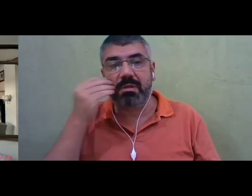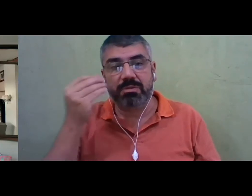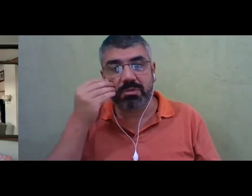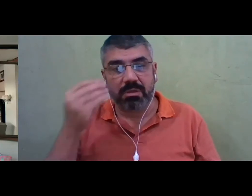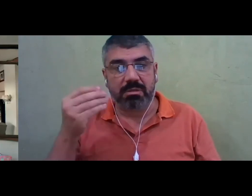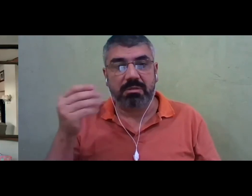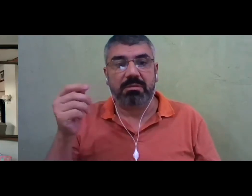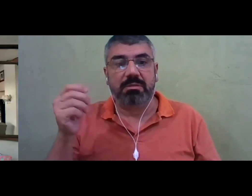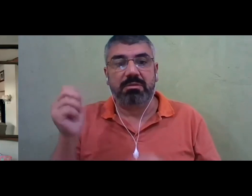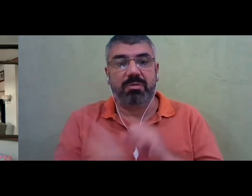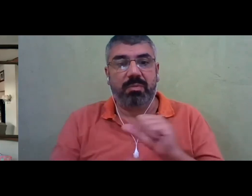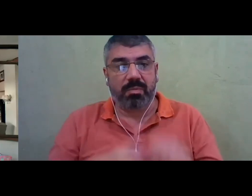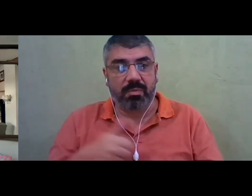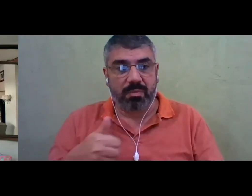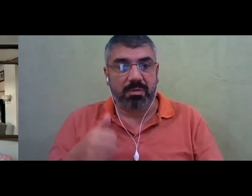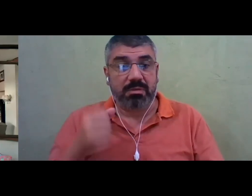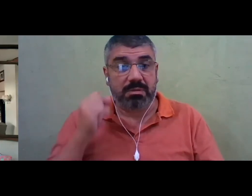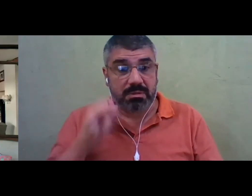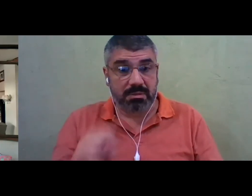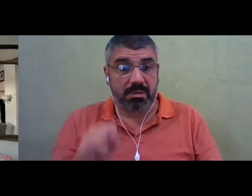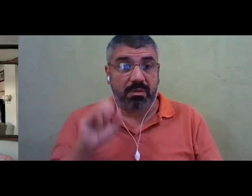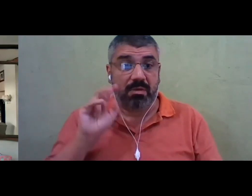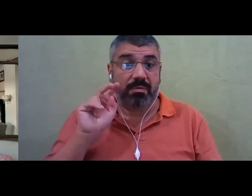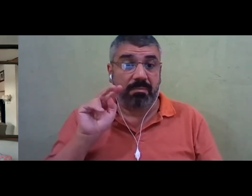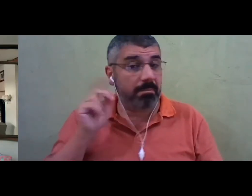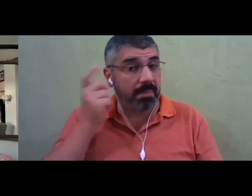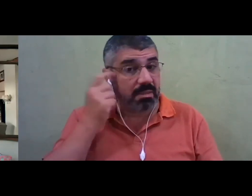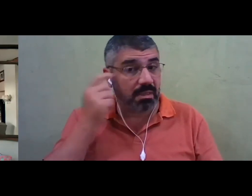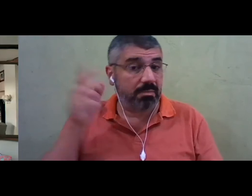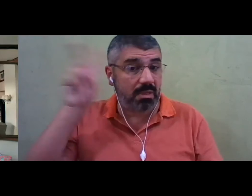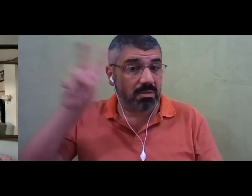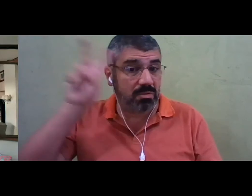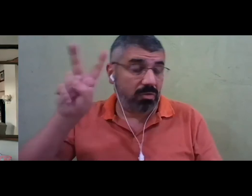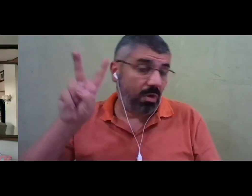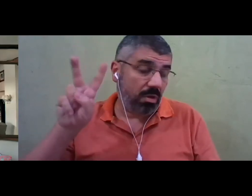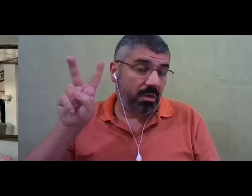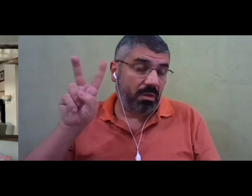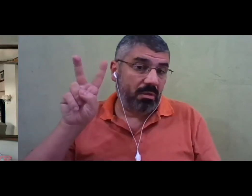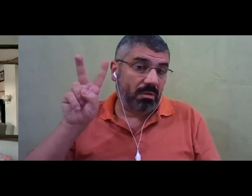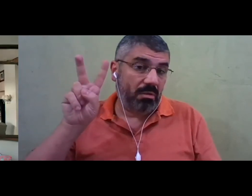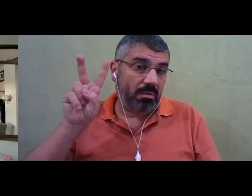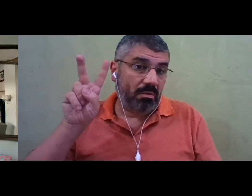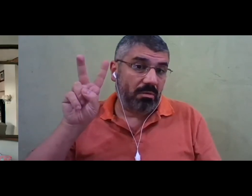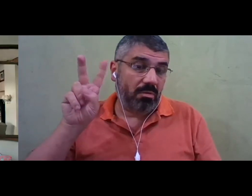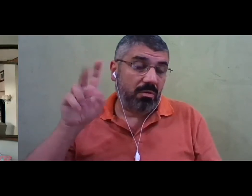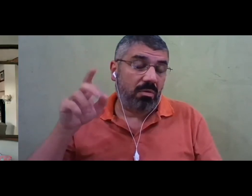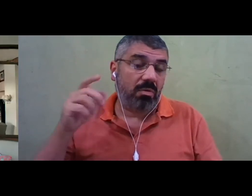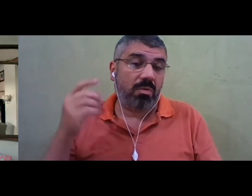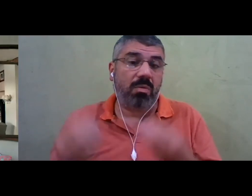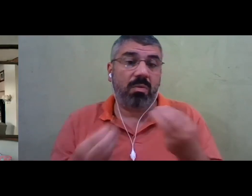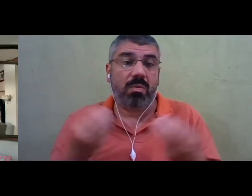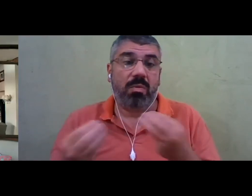been changed, the rules are reset, then everything unfolds in a predictable and even